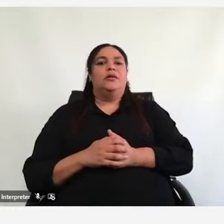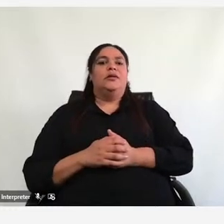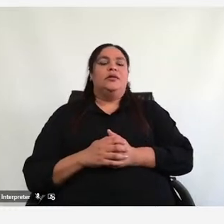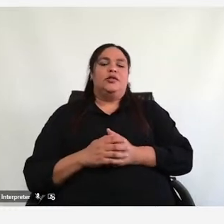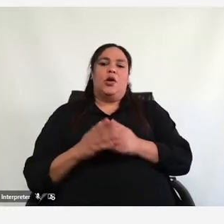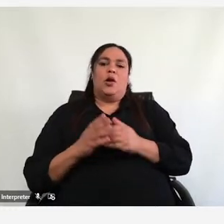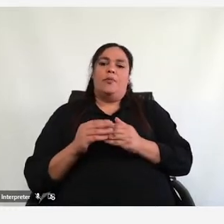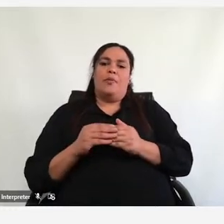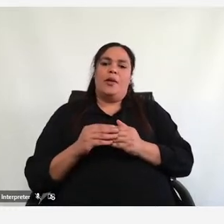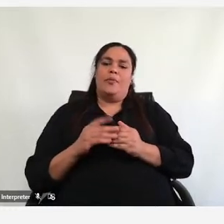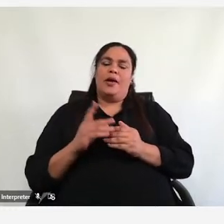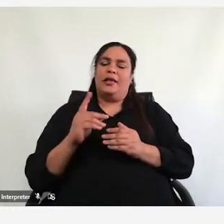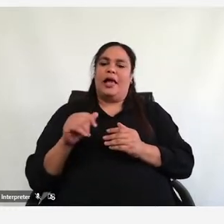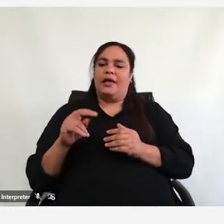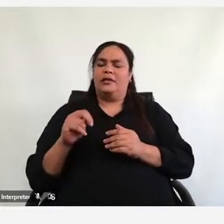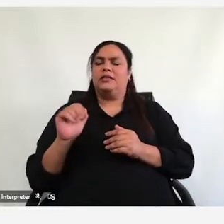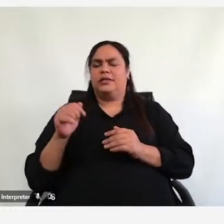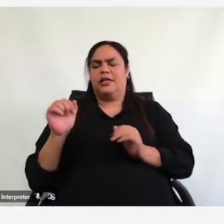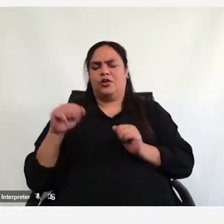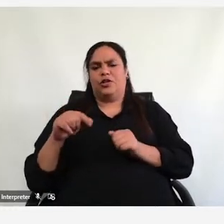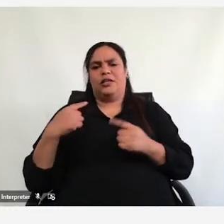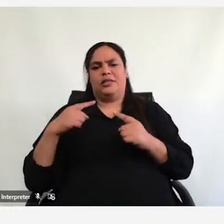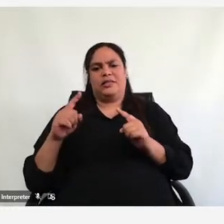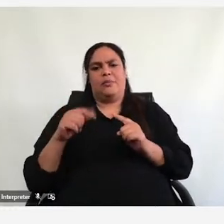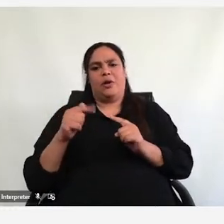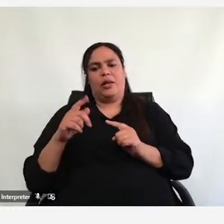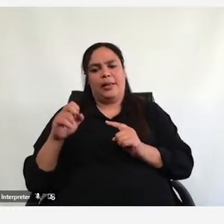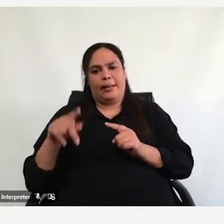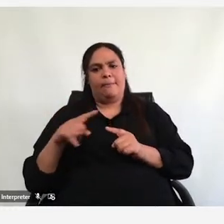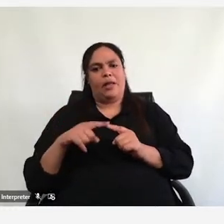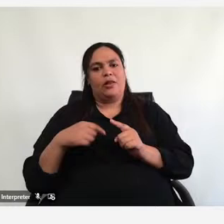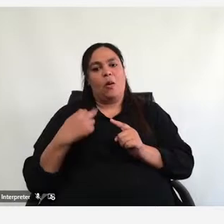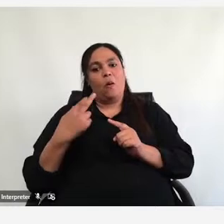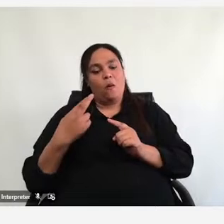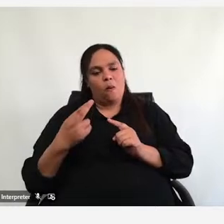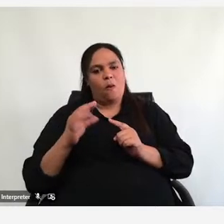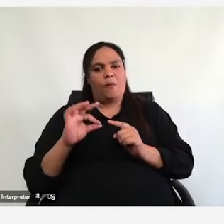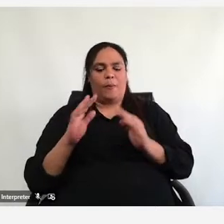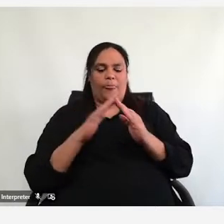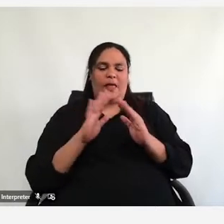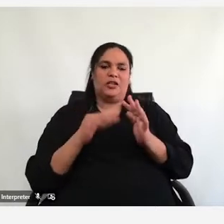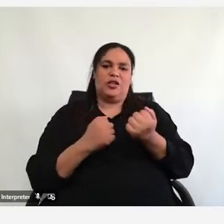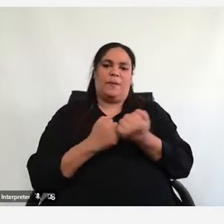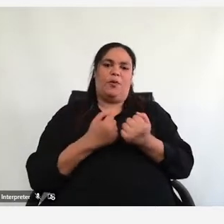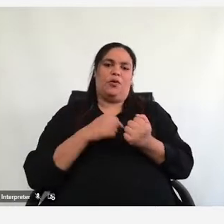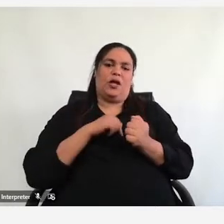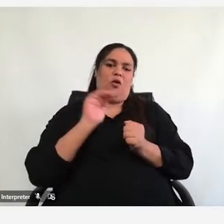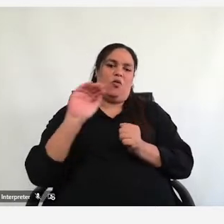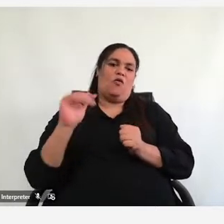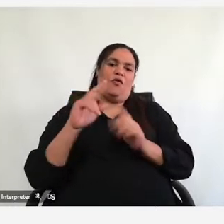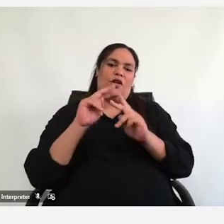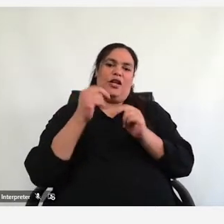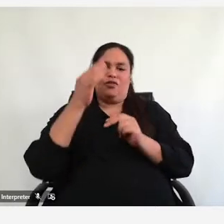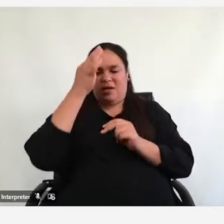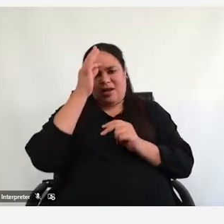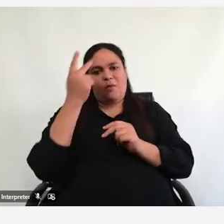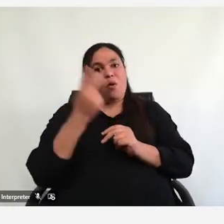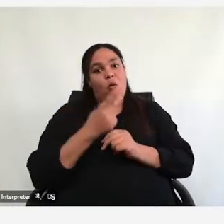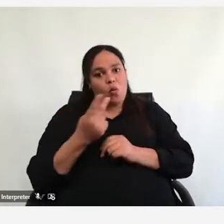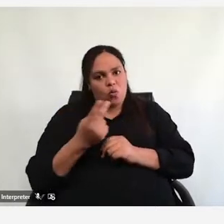Member Bryant, I agree with you regarding the successes of LEAP, and I hope that the House will support our call for national government to